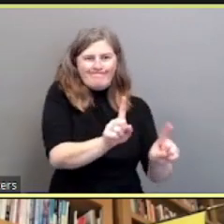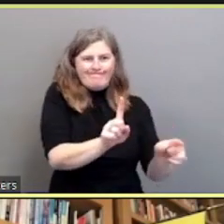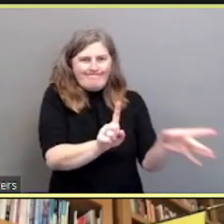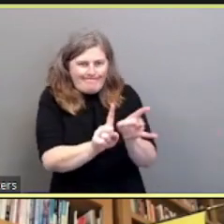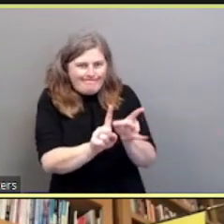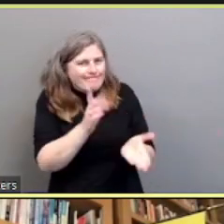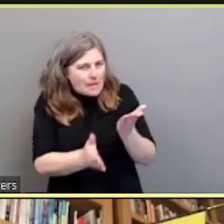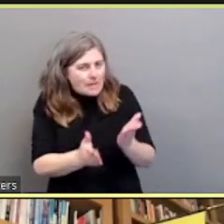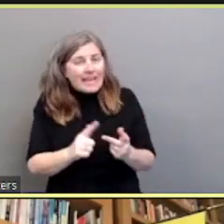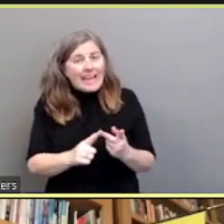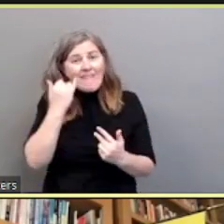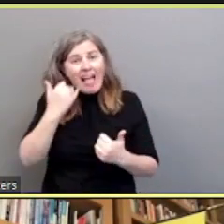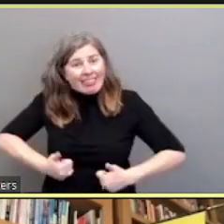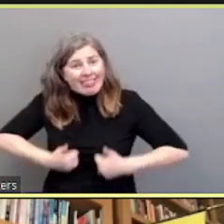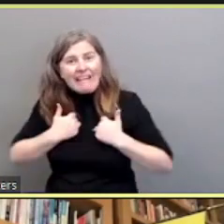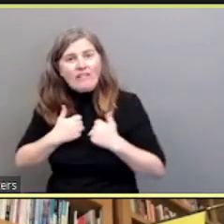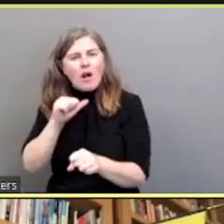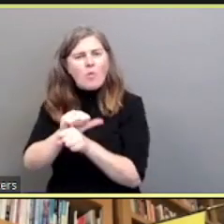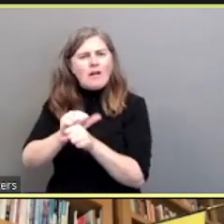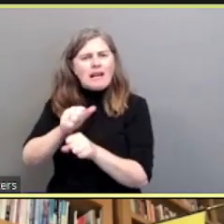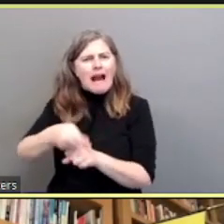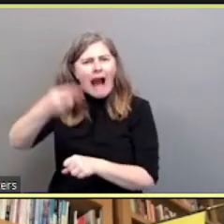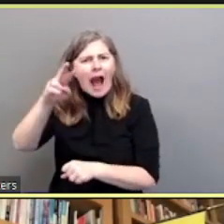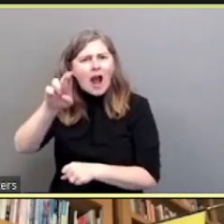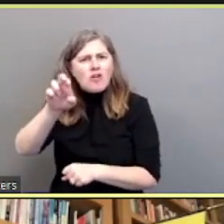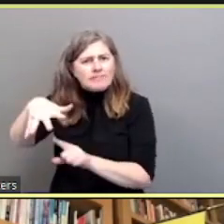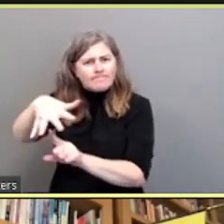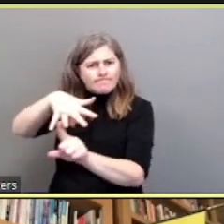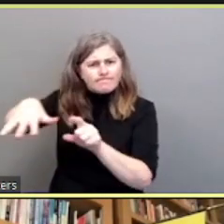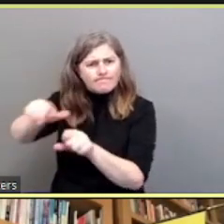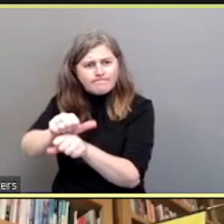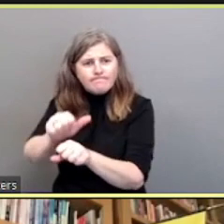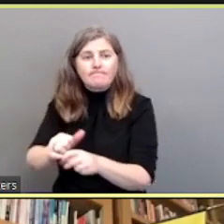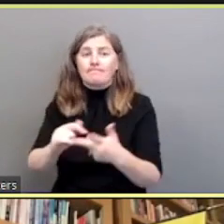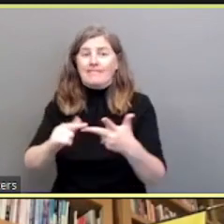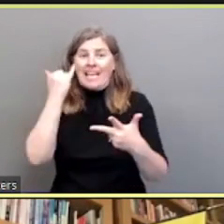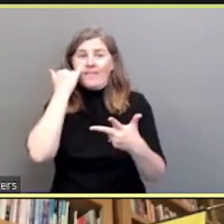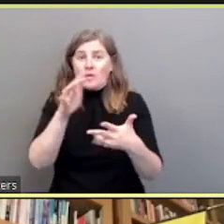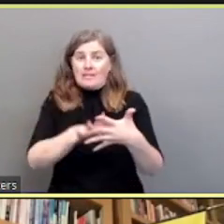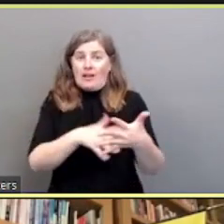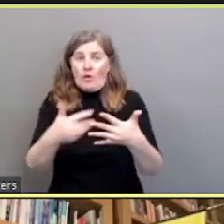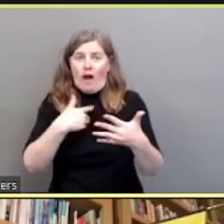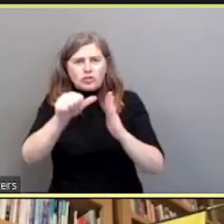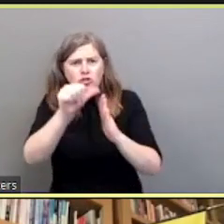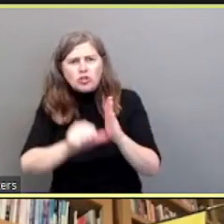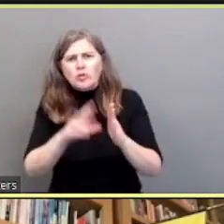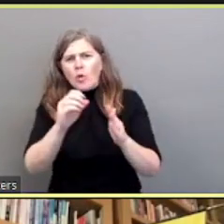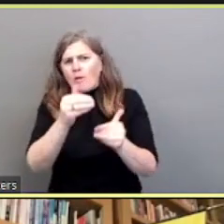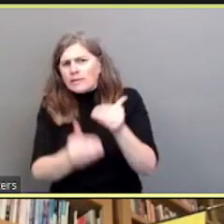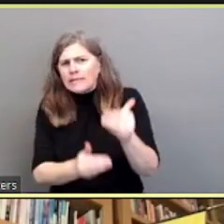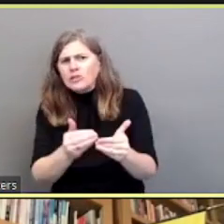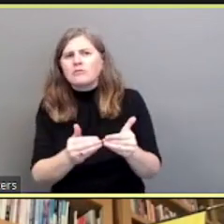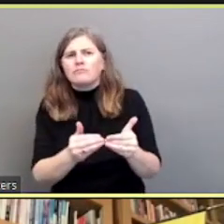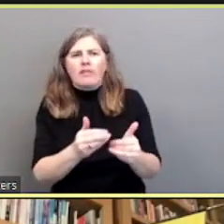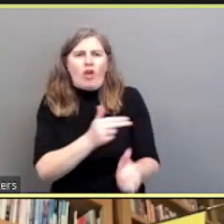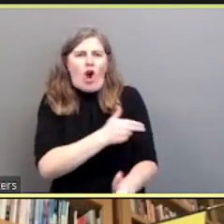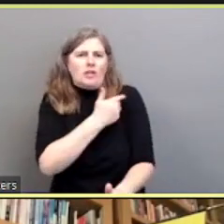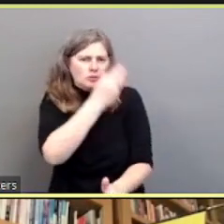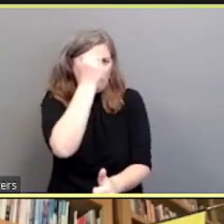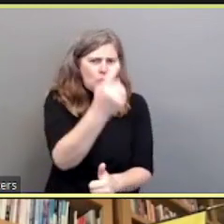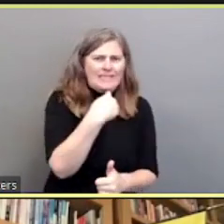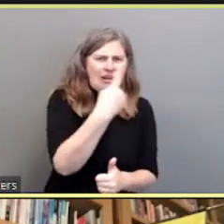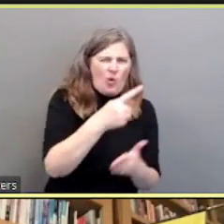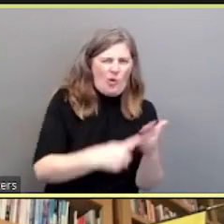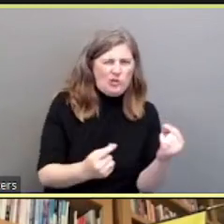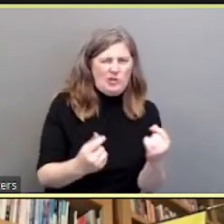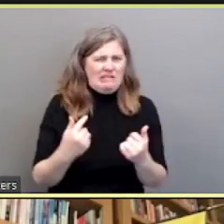high-risk congregate setting, and of course, if you're scheduled for a hospital procedure, you will hear from the hospital. Not many elective